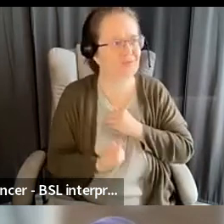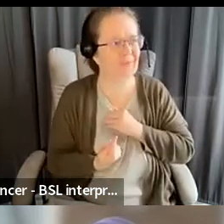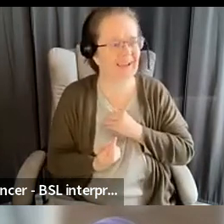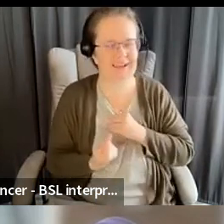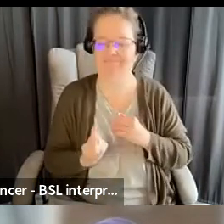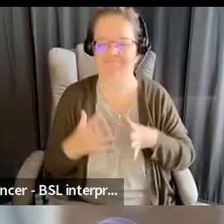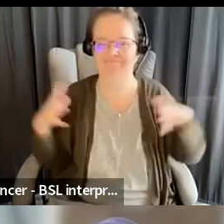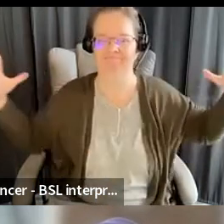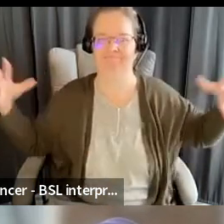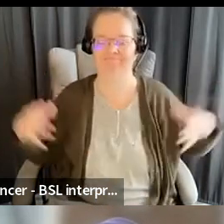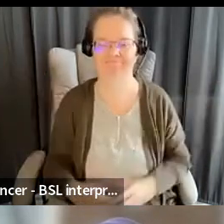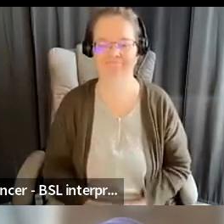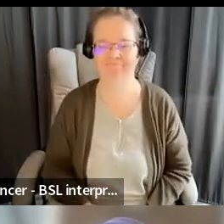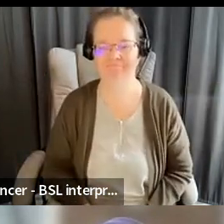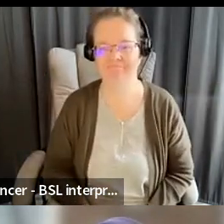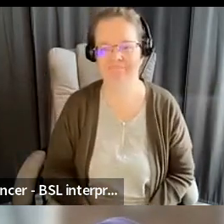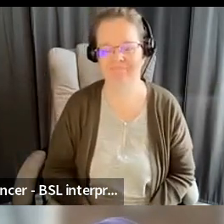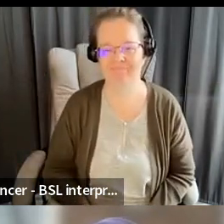Brilliant. Now,